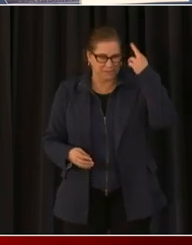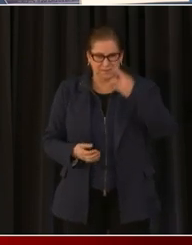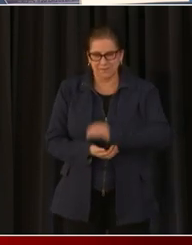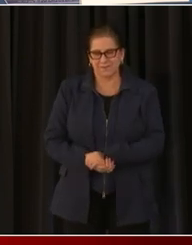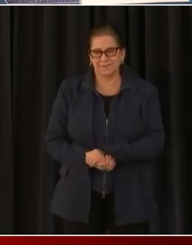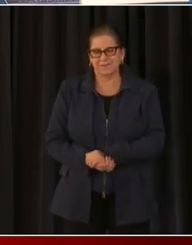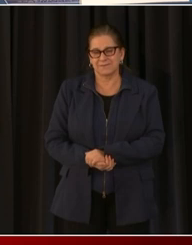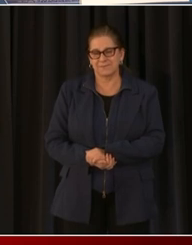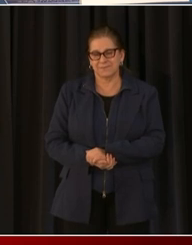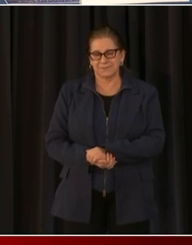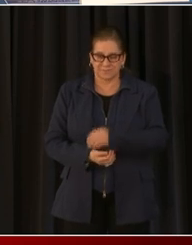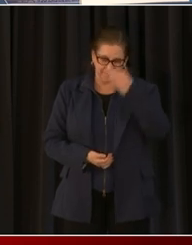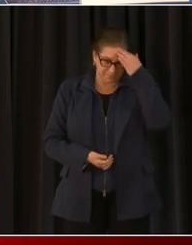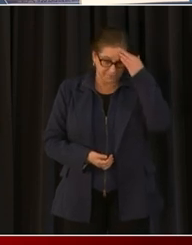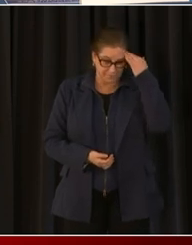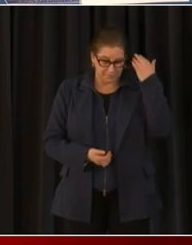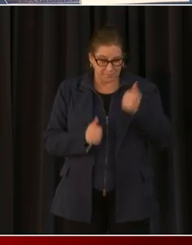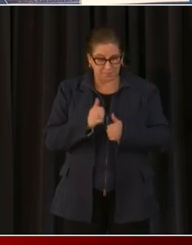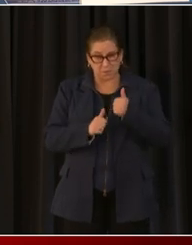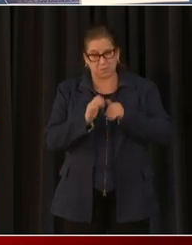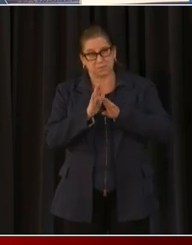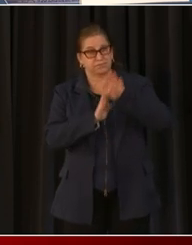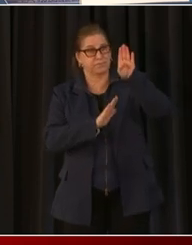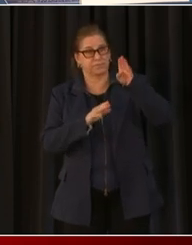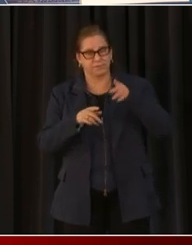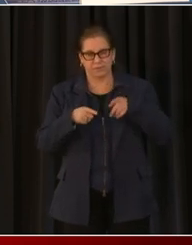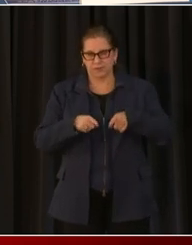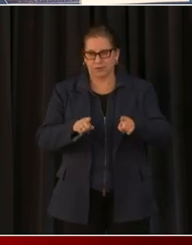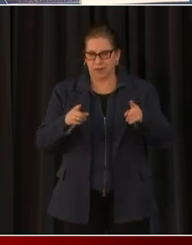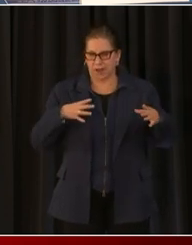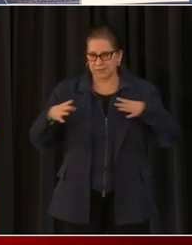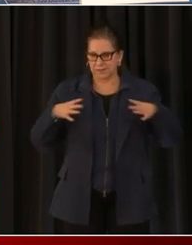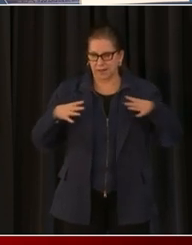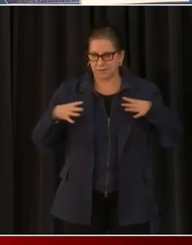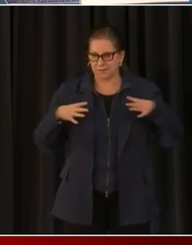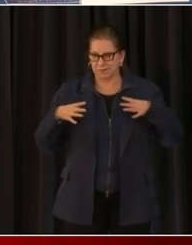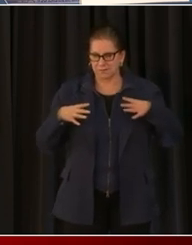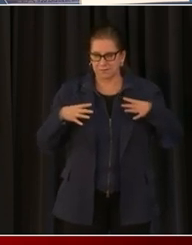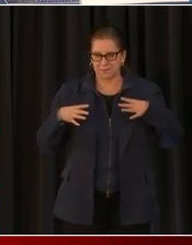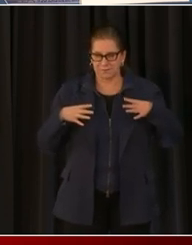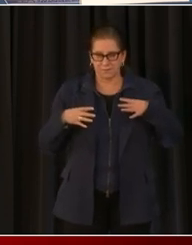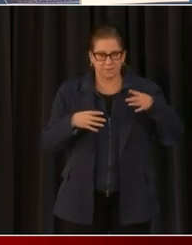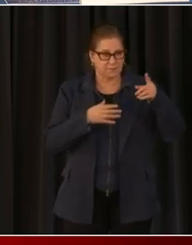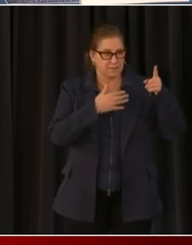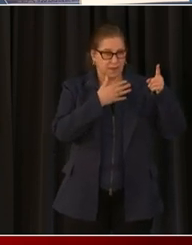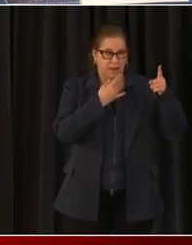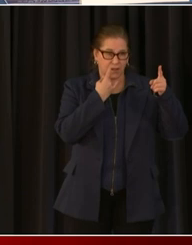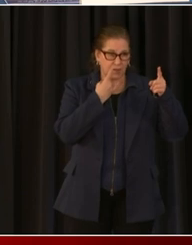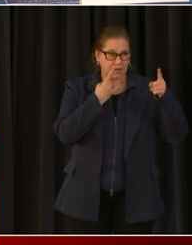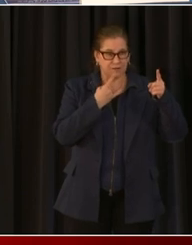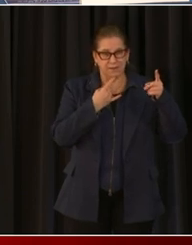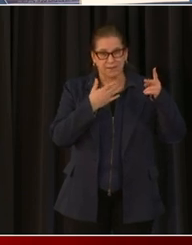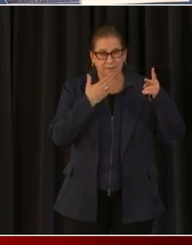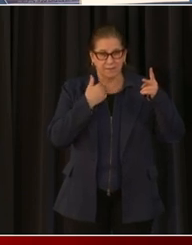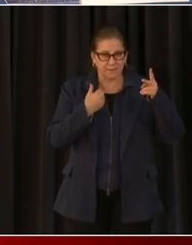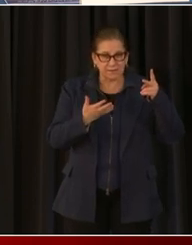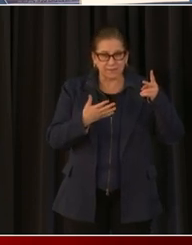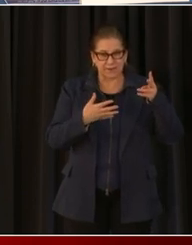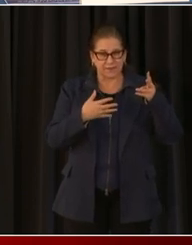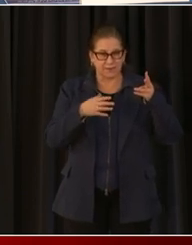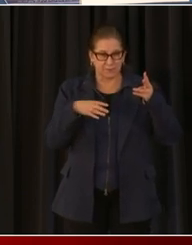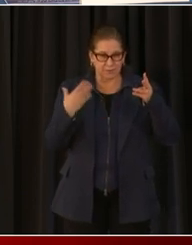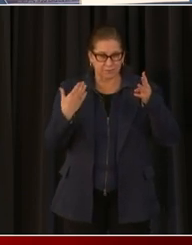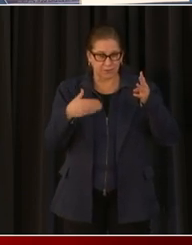rate during the holiday season. From Halloween to Thanksgiving, saw a small dip between the Thanksgiving